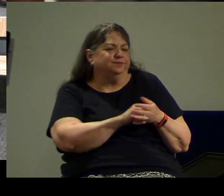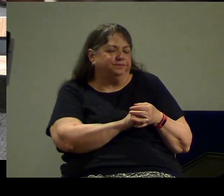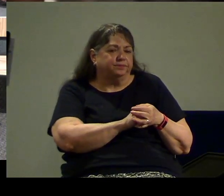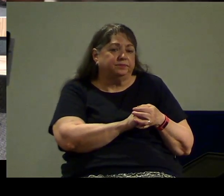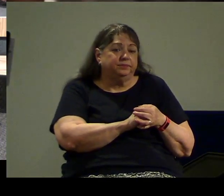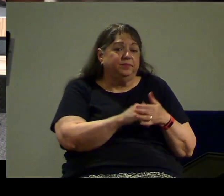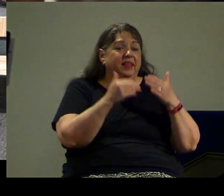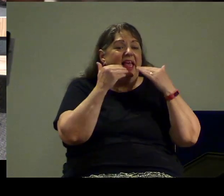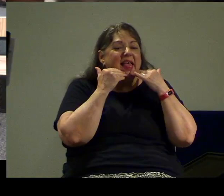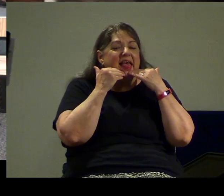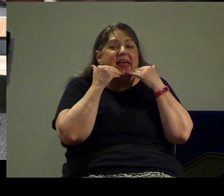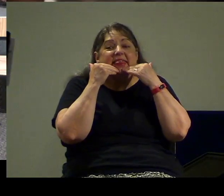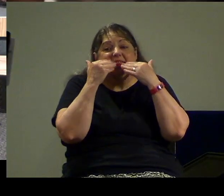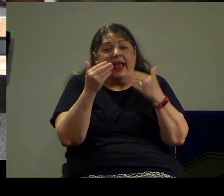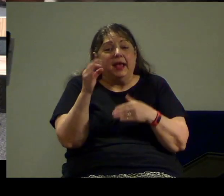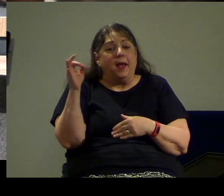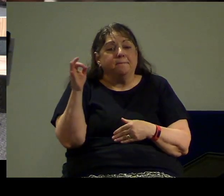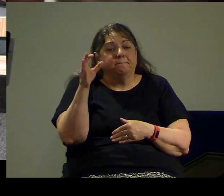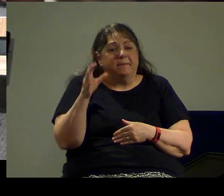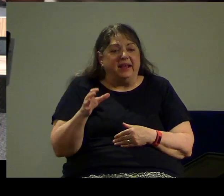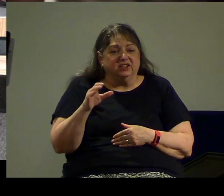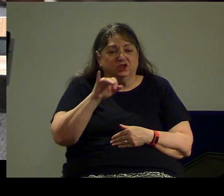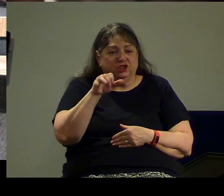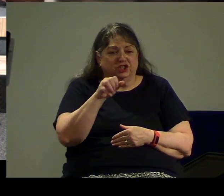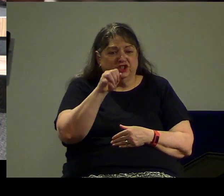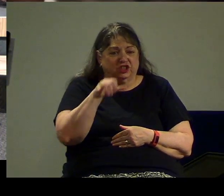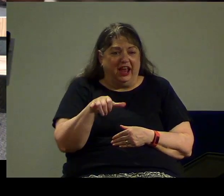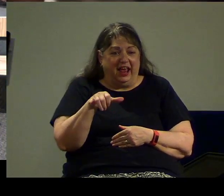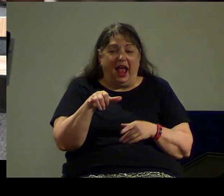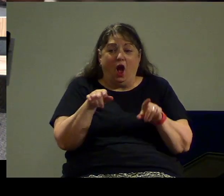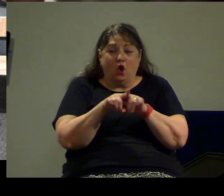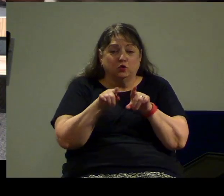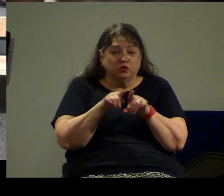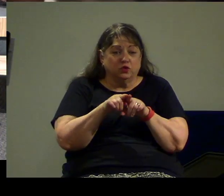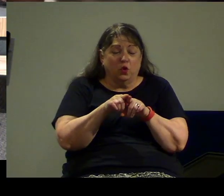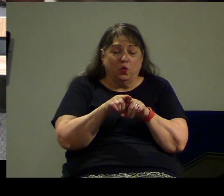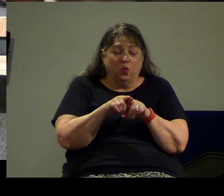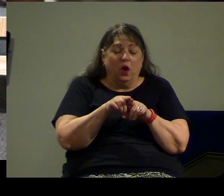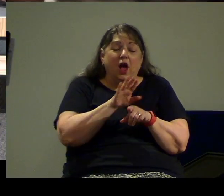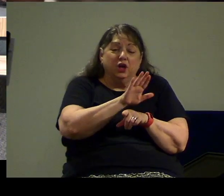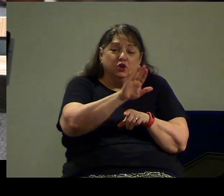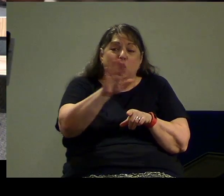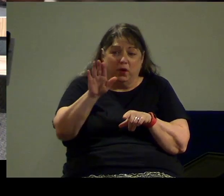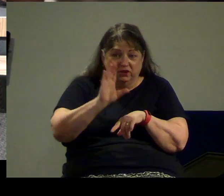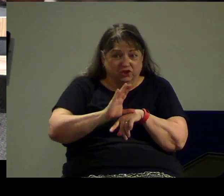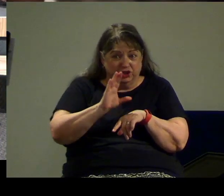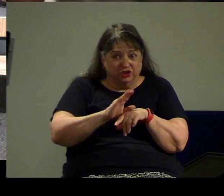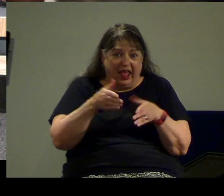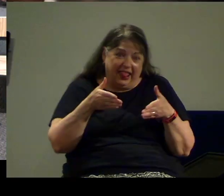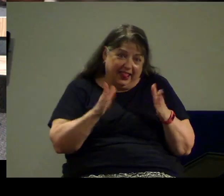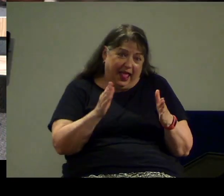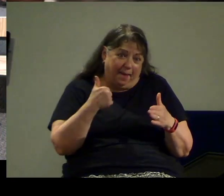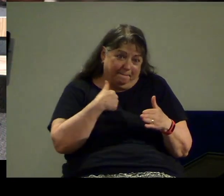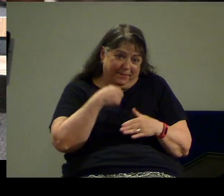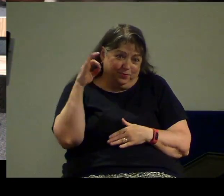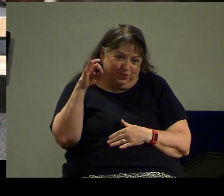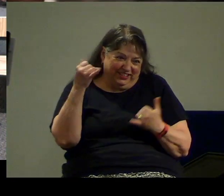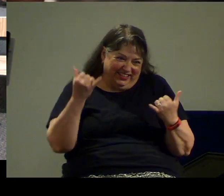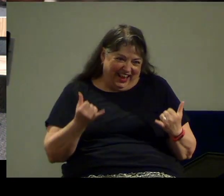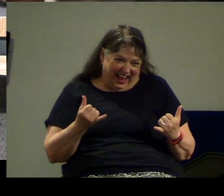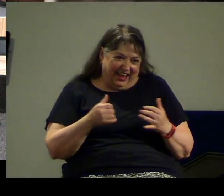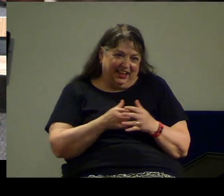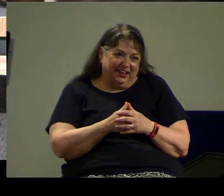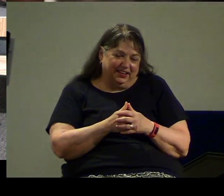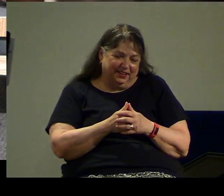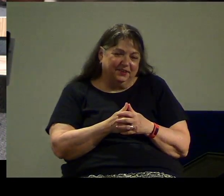thank Pastor and you guys, church, for allowing me to come and share God's word with you this morning. So before we go into the word of God, let's